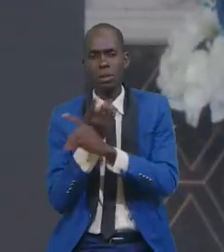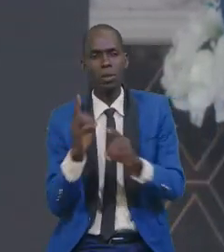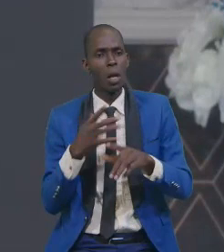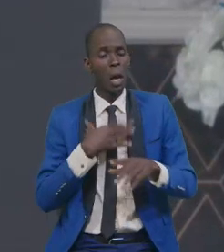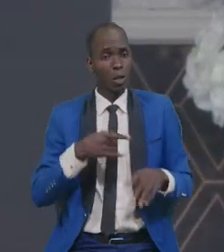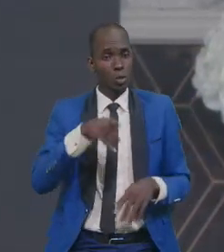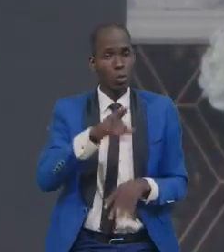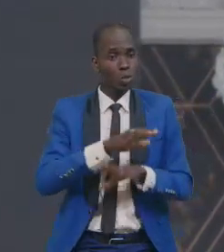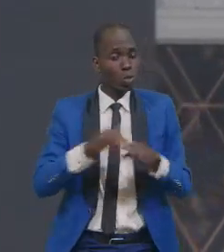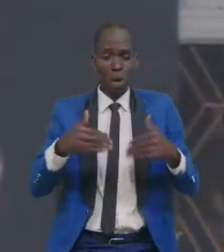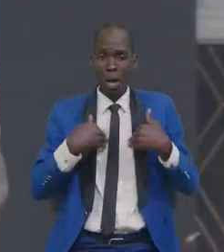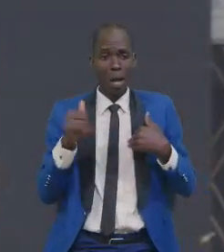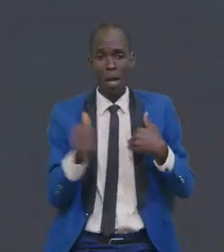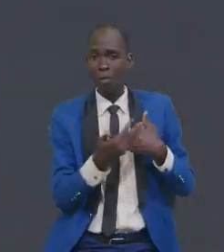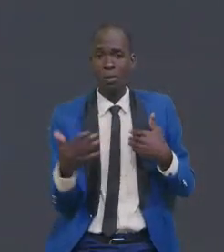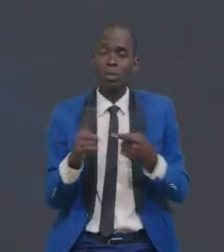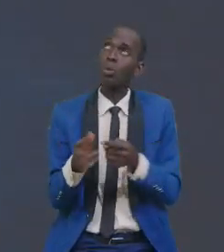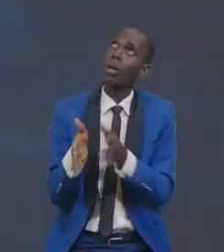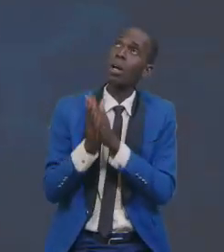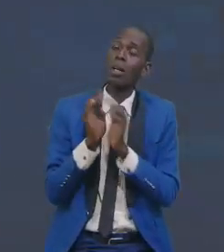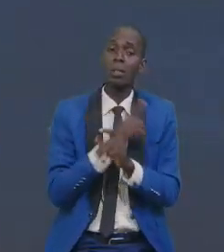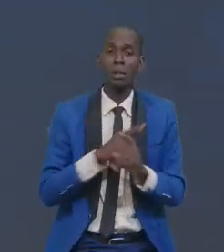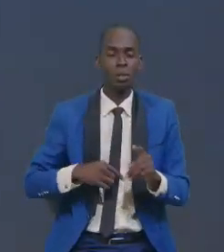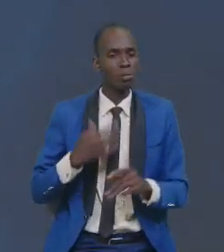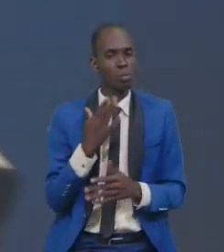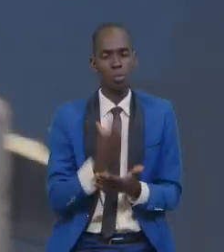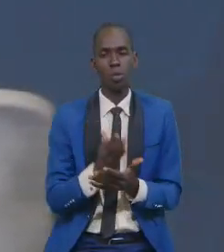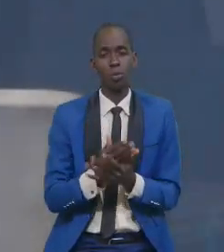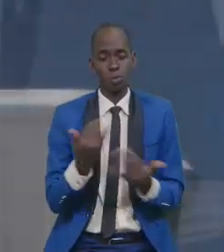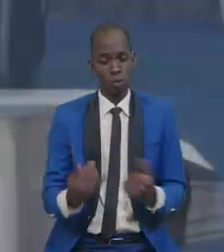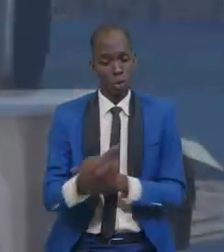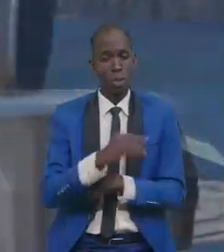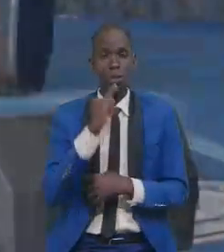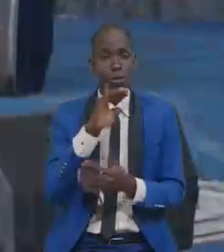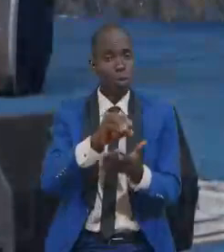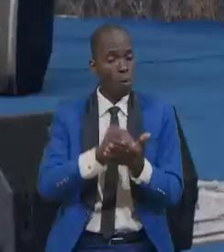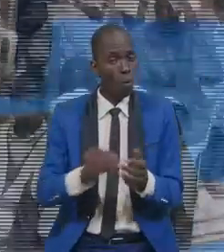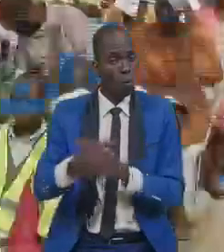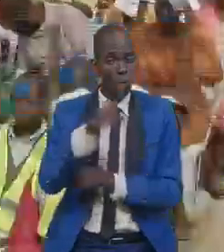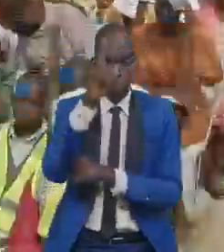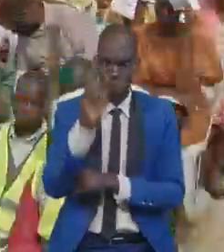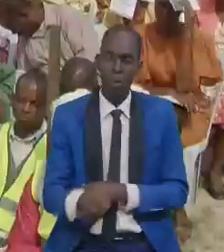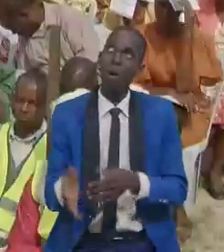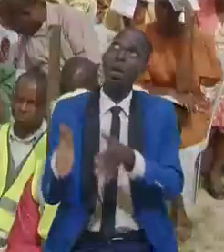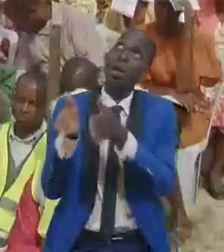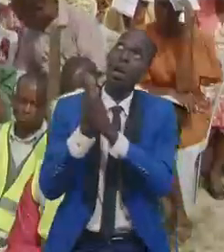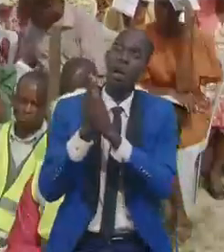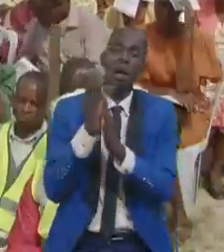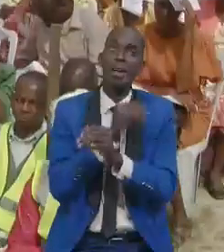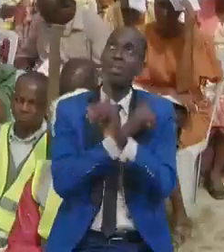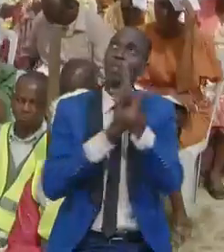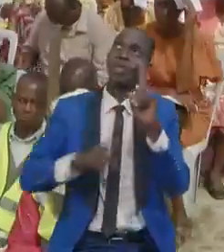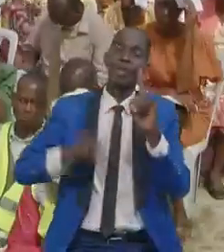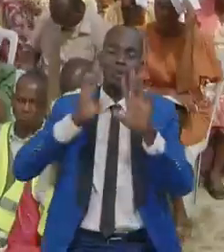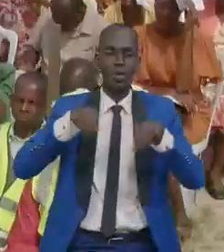chance to ask the Lord. Today is your day. You will ask, and the Lord will grant you.